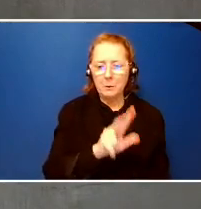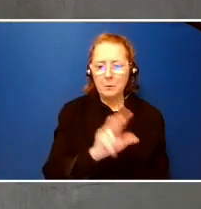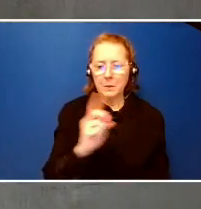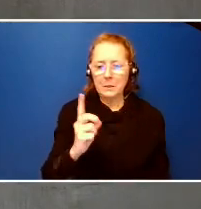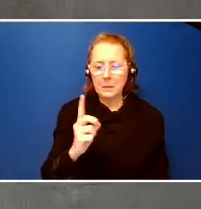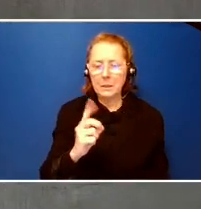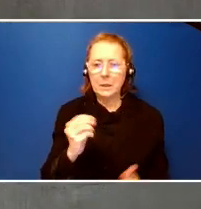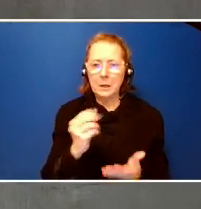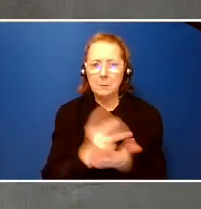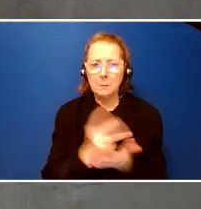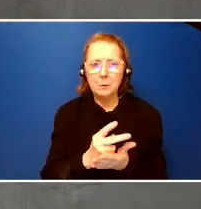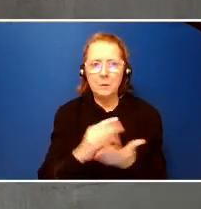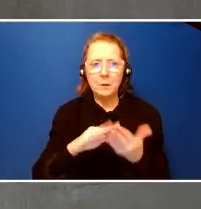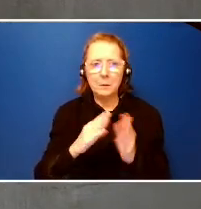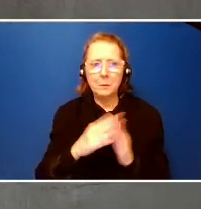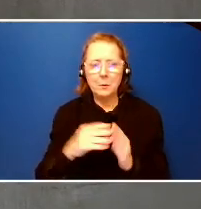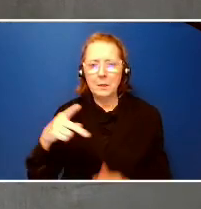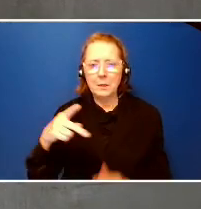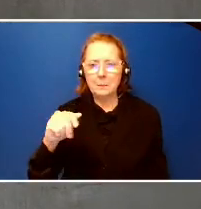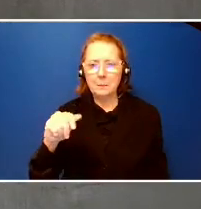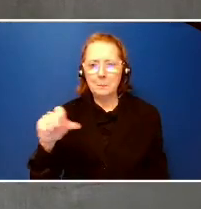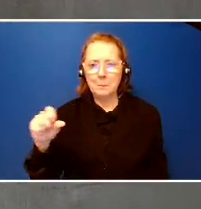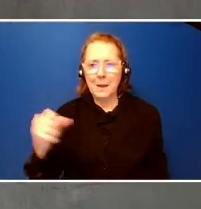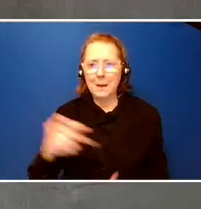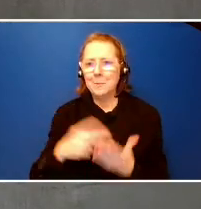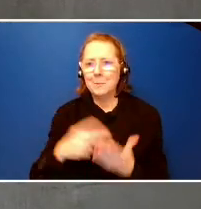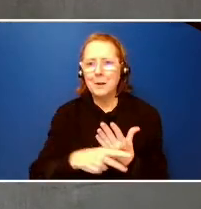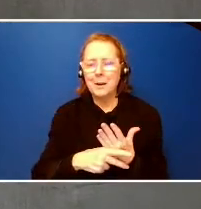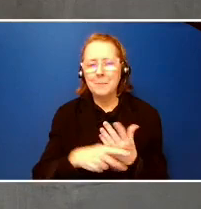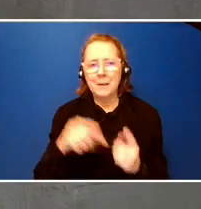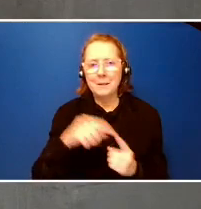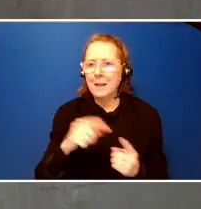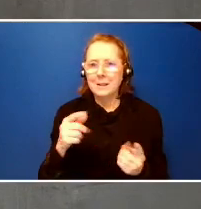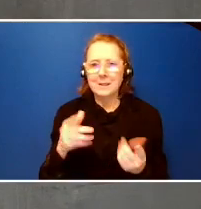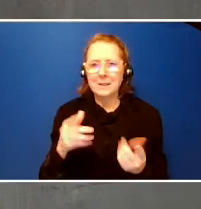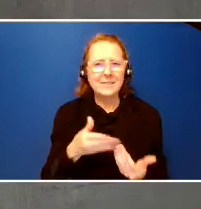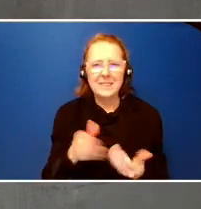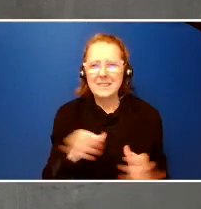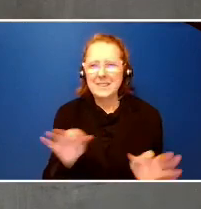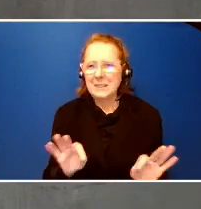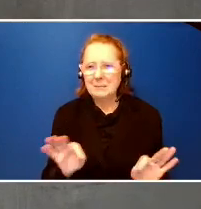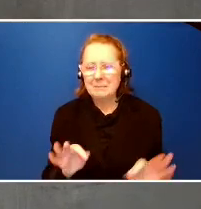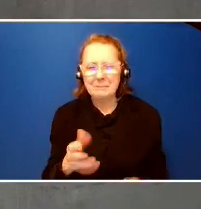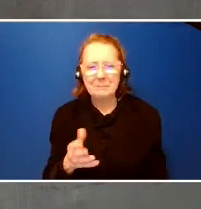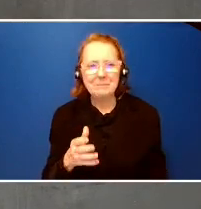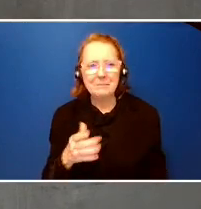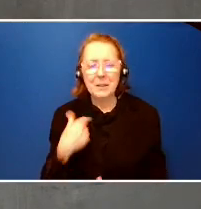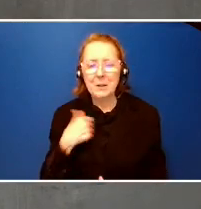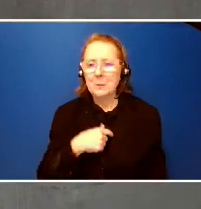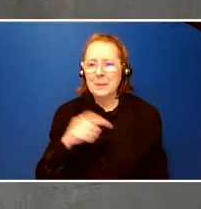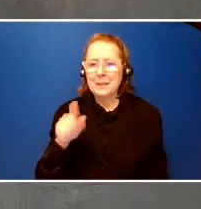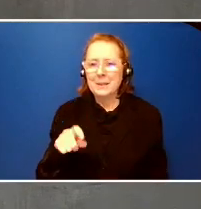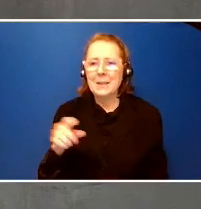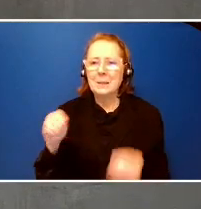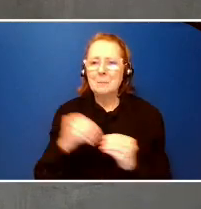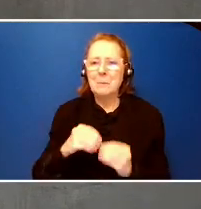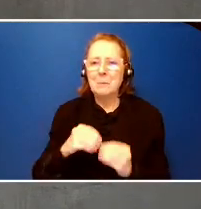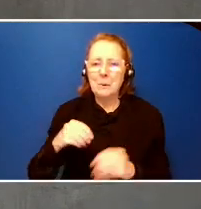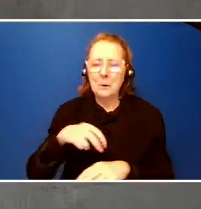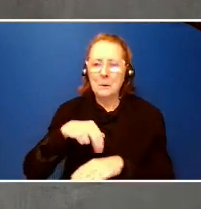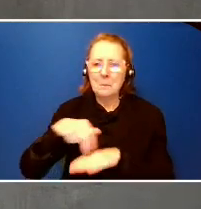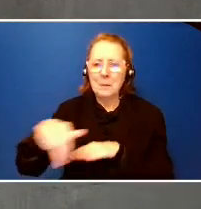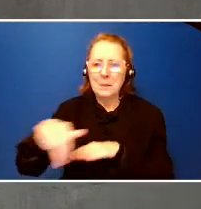community pass programs. To me, this is a no-brainer in Salem, but we need more pedestrian